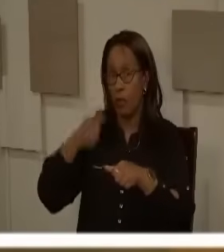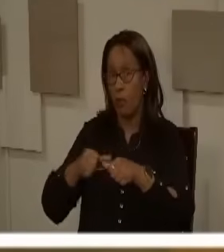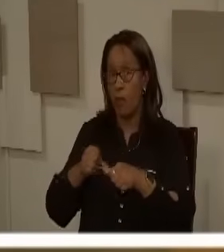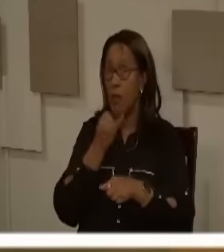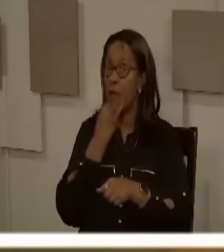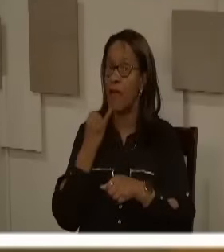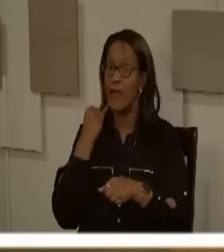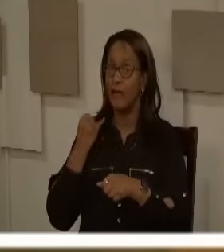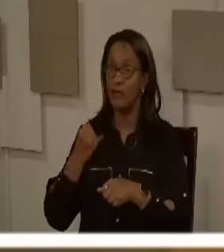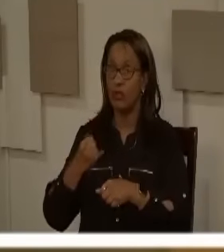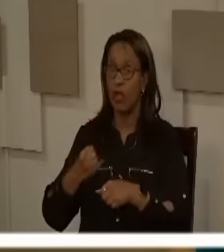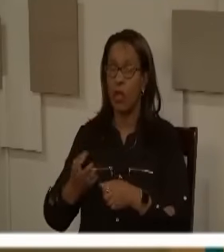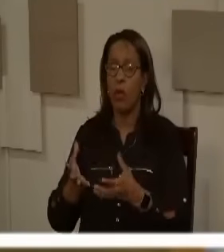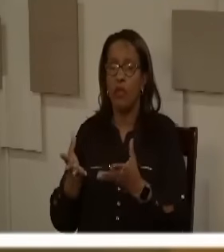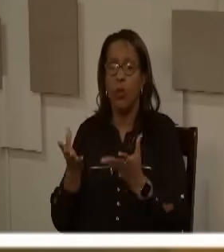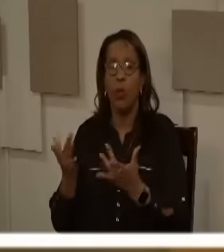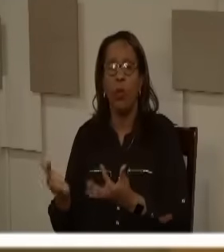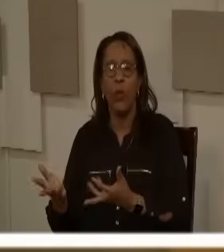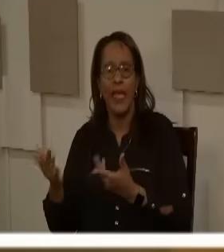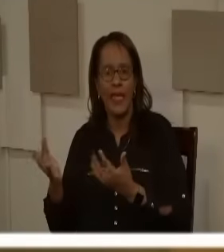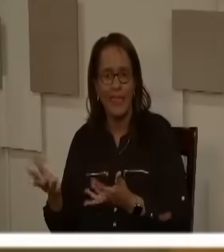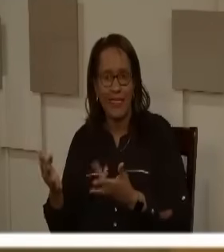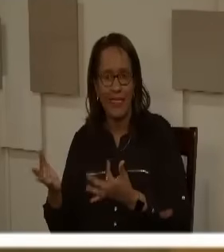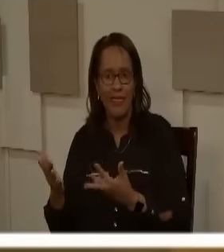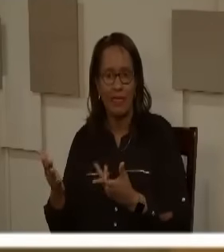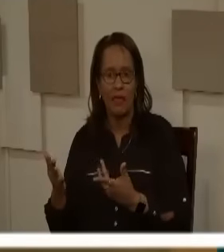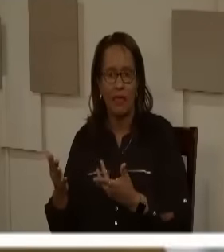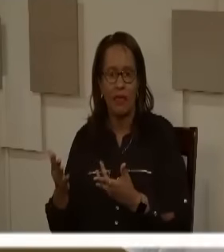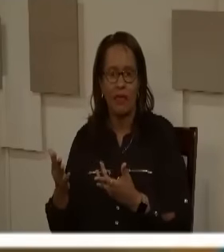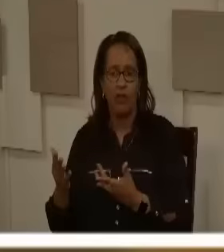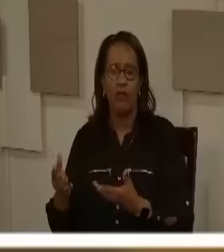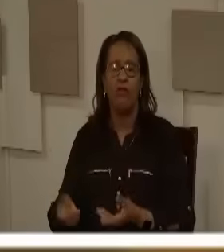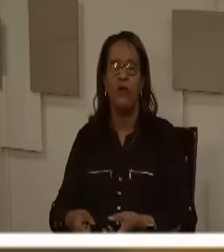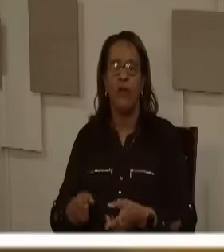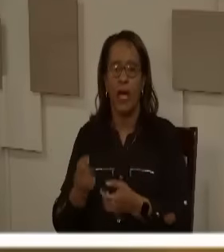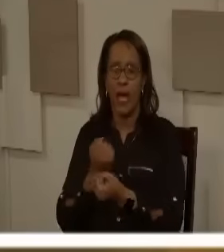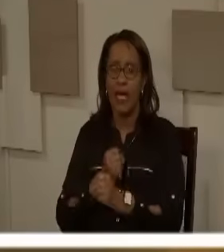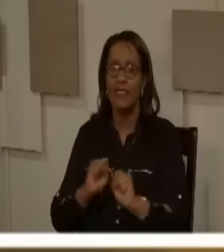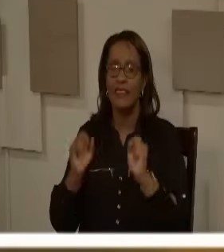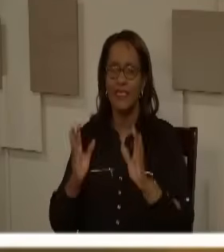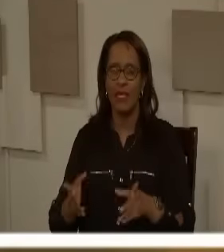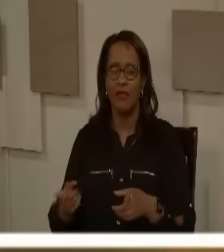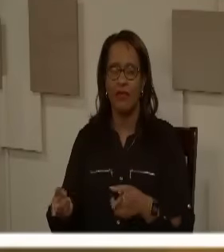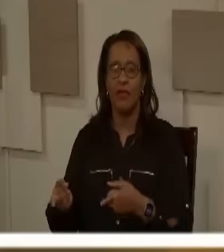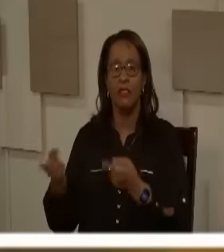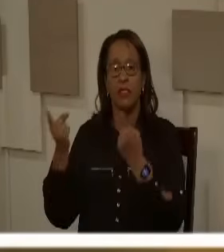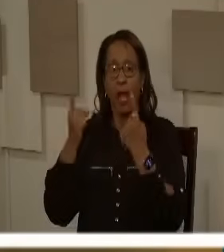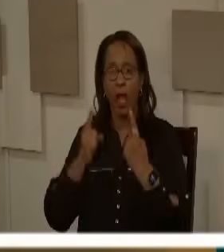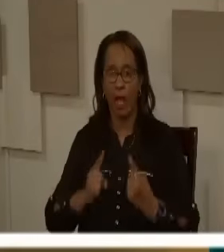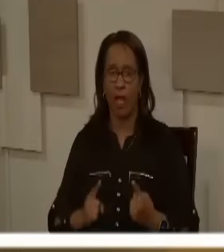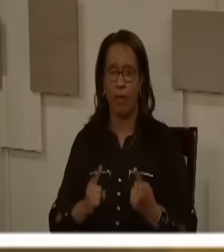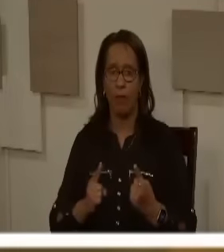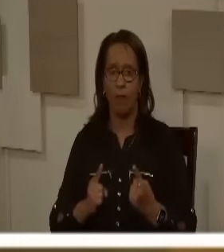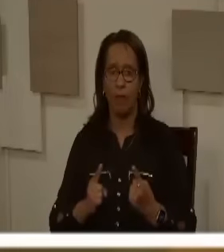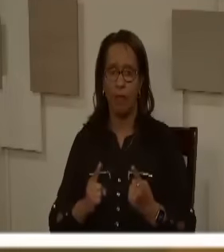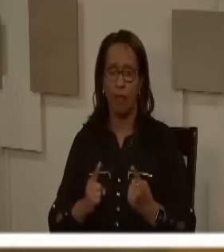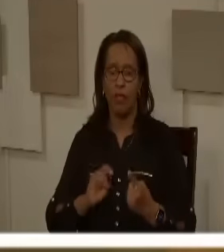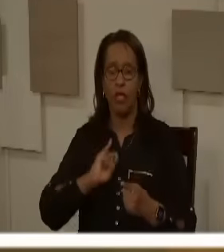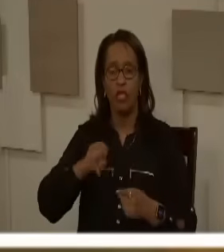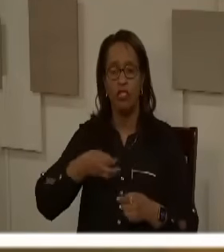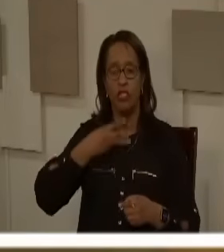is to come, or must we wait on another? Everyone is expecting a Messiah. And Peter names it, you are the Christ of